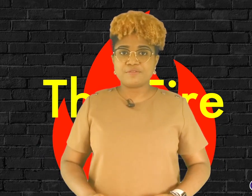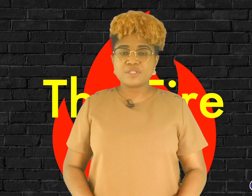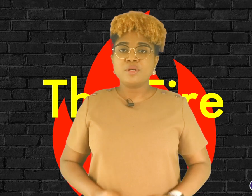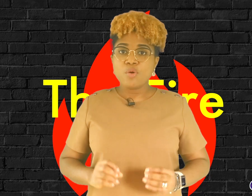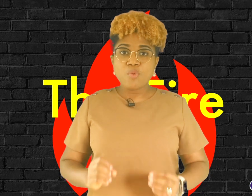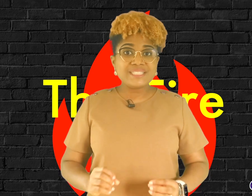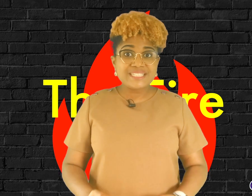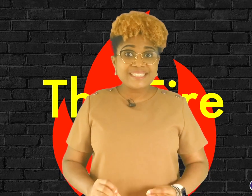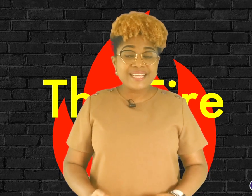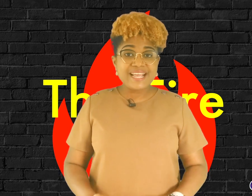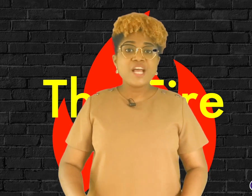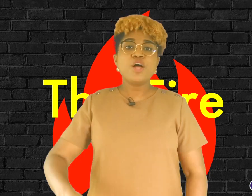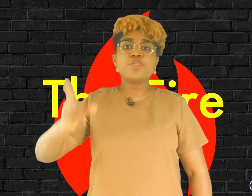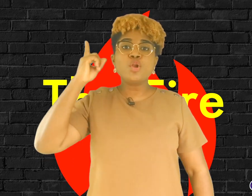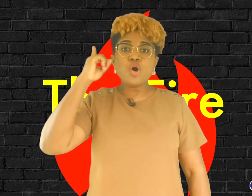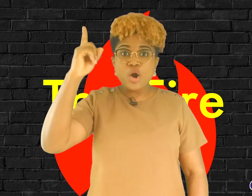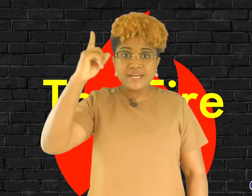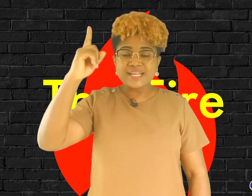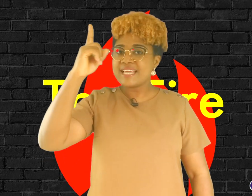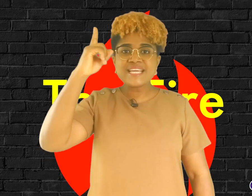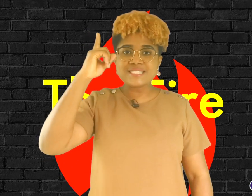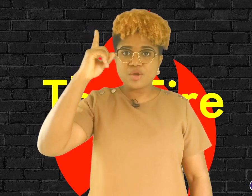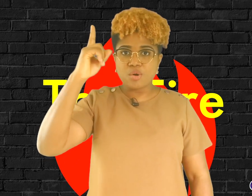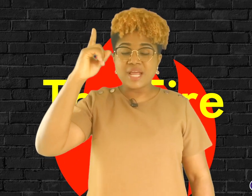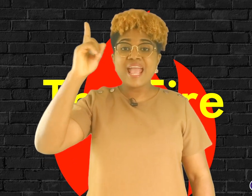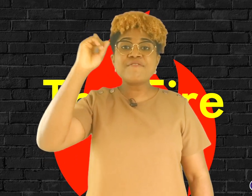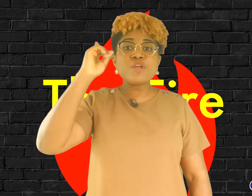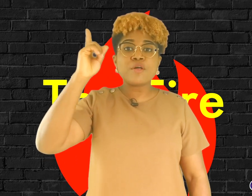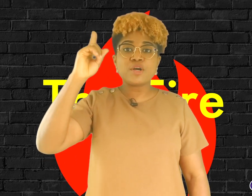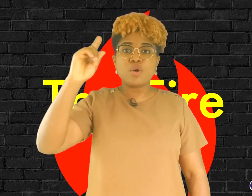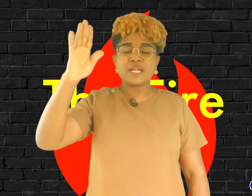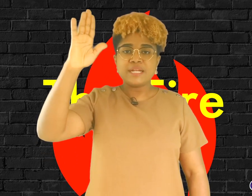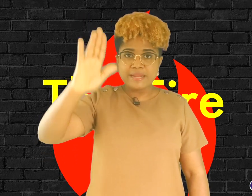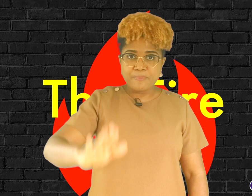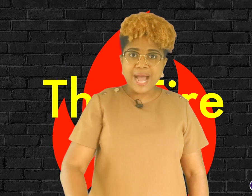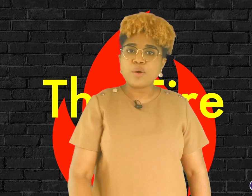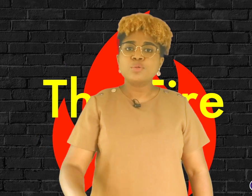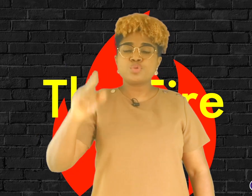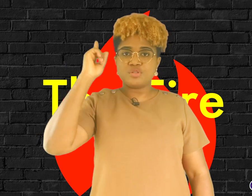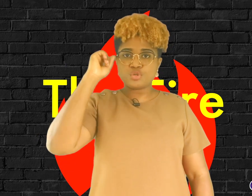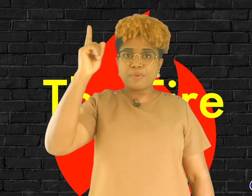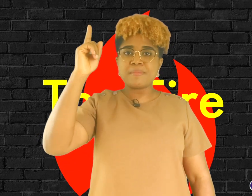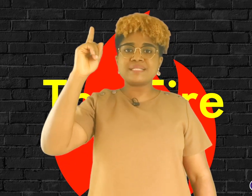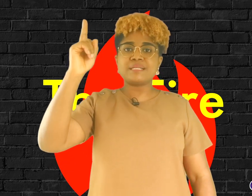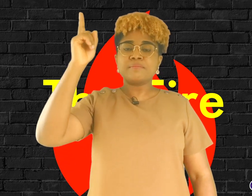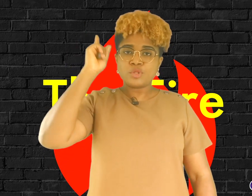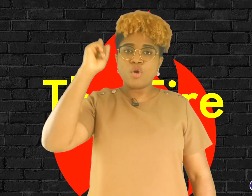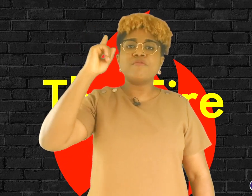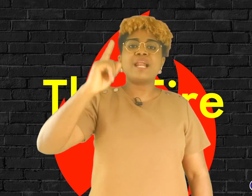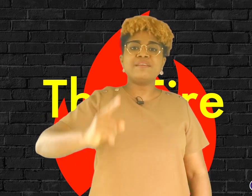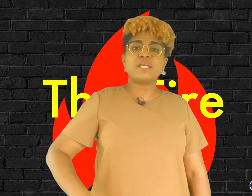was left. What did I say? The Lord is God. Every other God, they bow to the